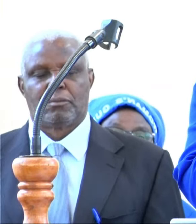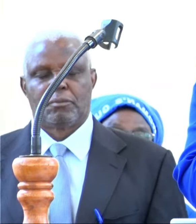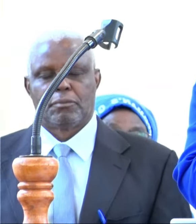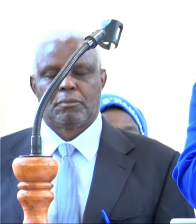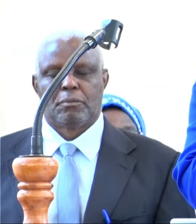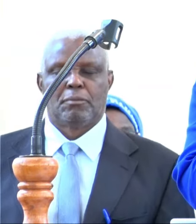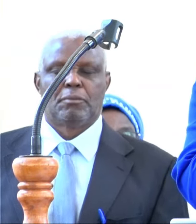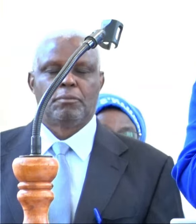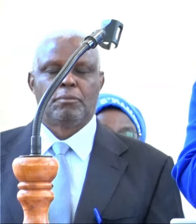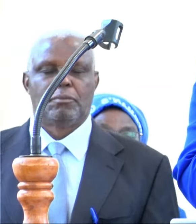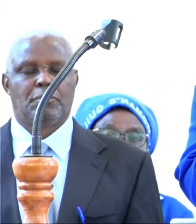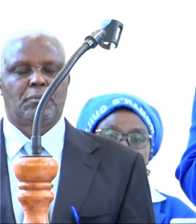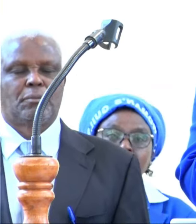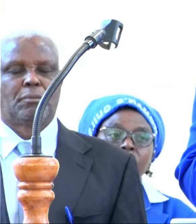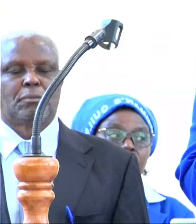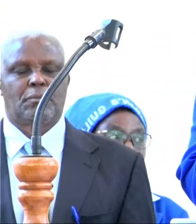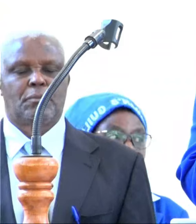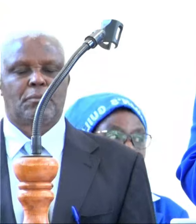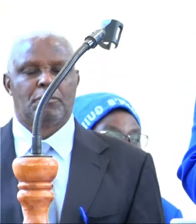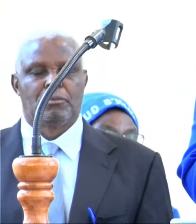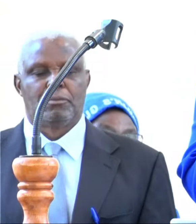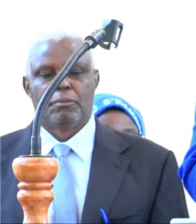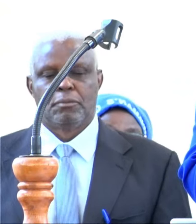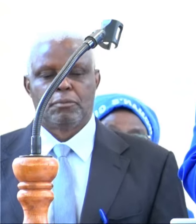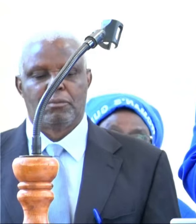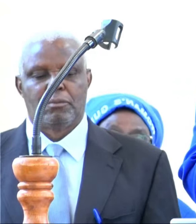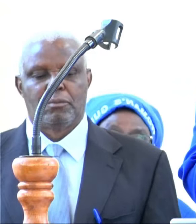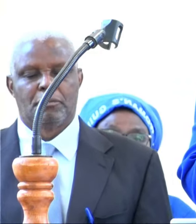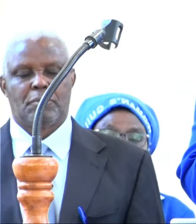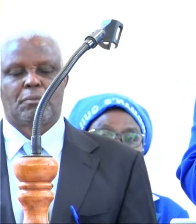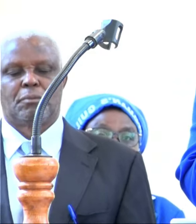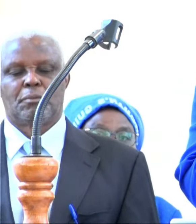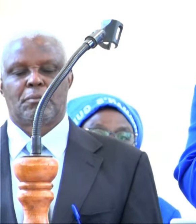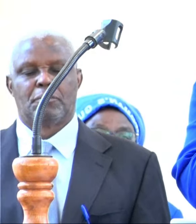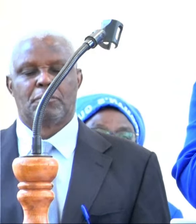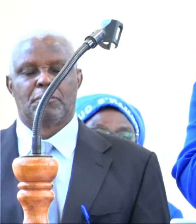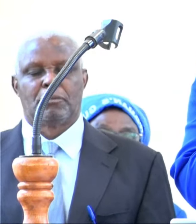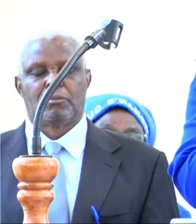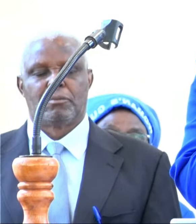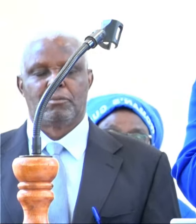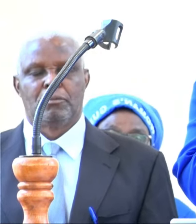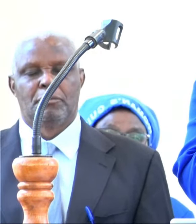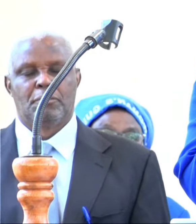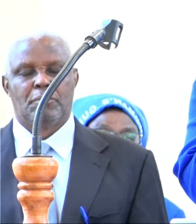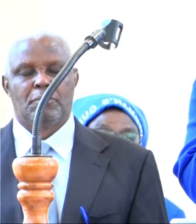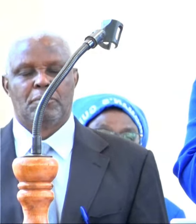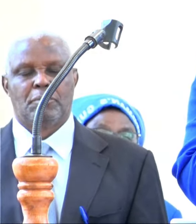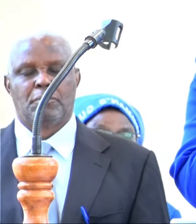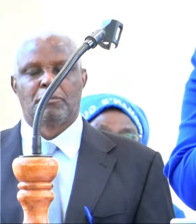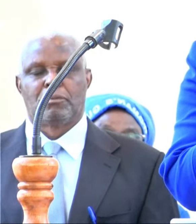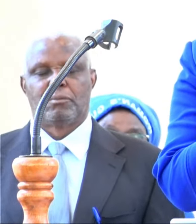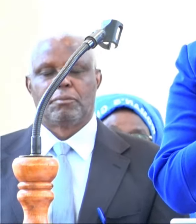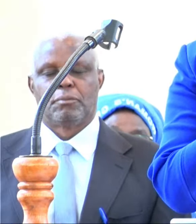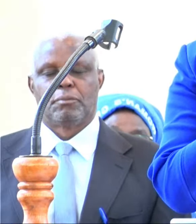you may encourage us, that you may even challenge us, that we may be able to live in accordance to your will. We surrender unto you. Lord, may you